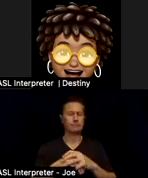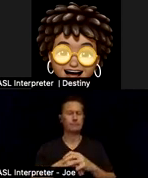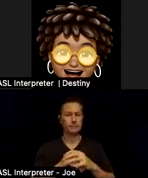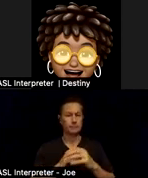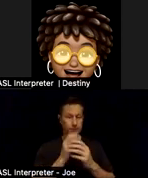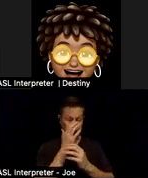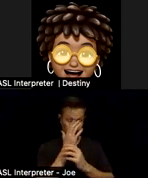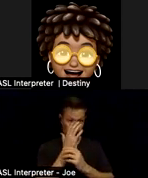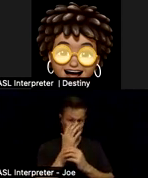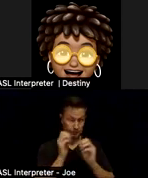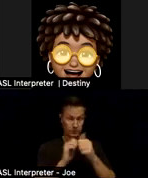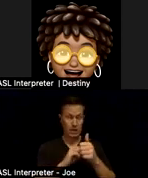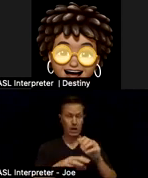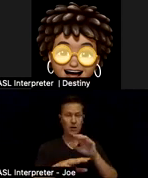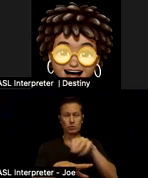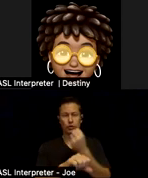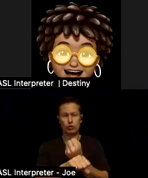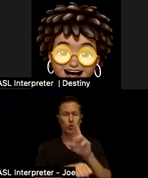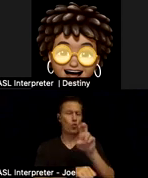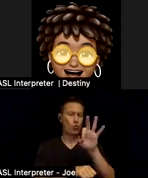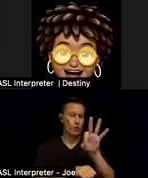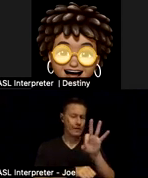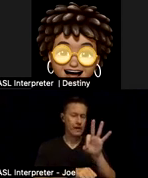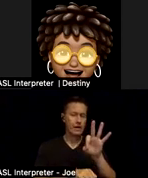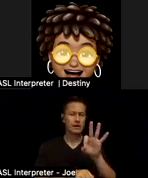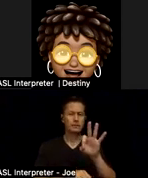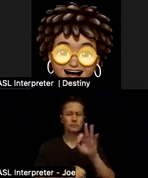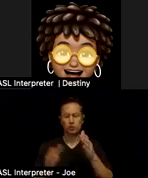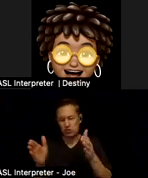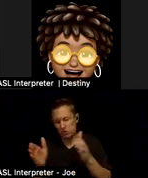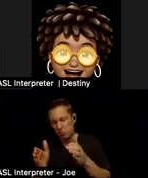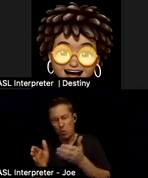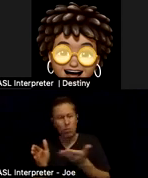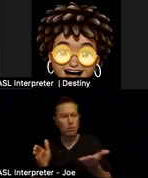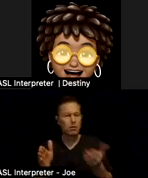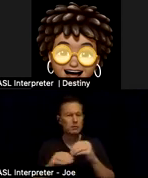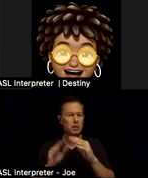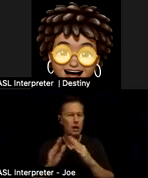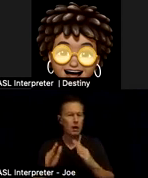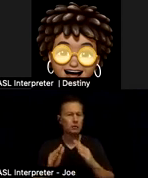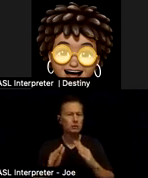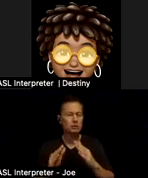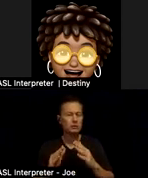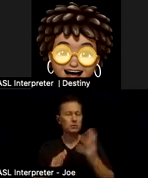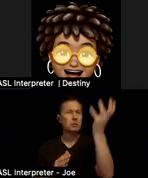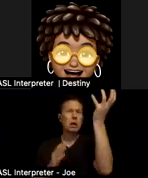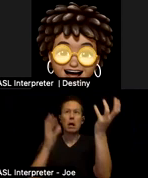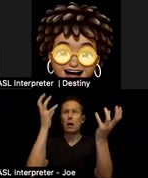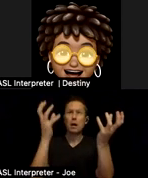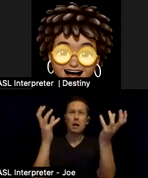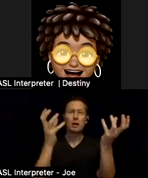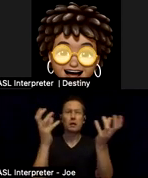how to secure a refrigerator and small items and hanging items and